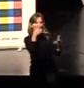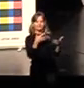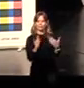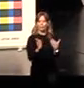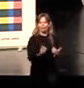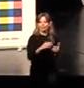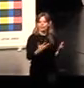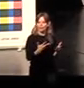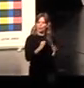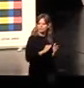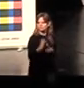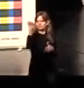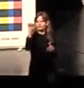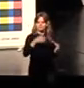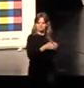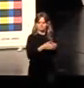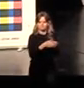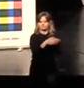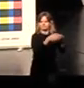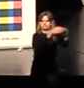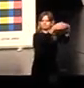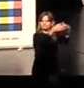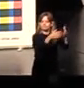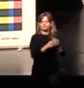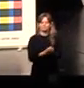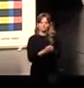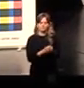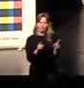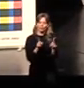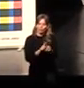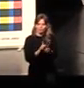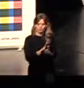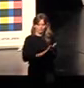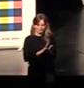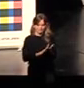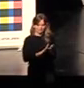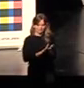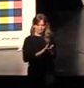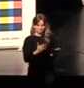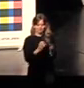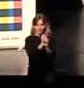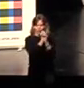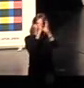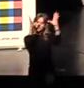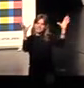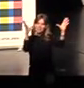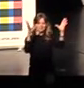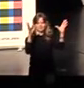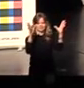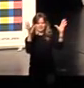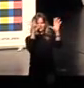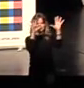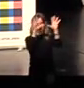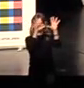almighty groups and circles of zo in that sense de concept is rutherford